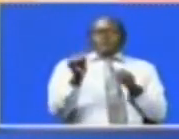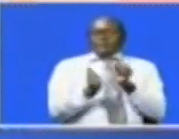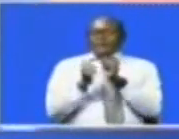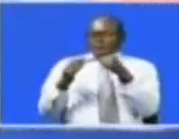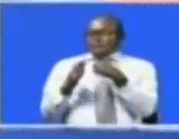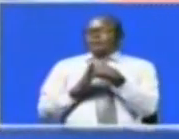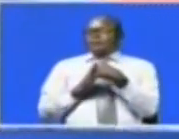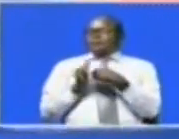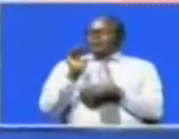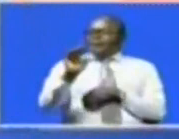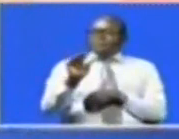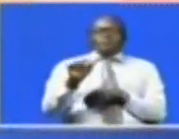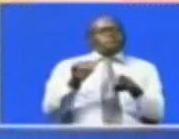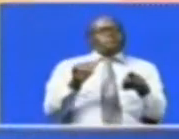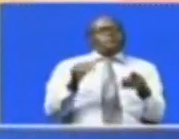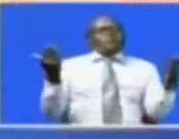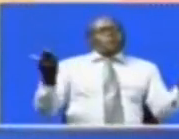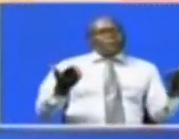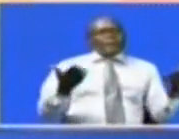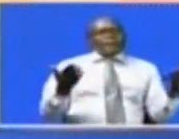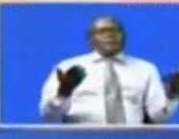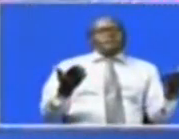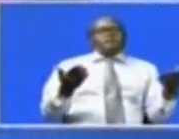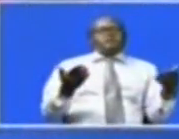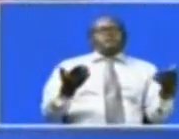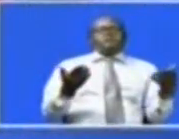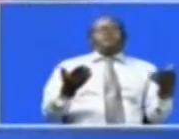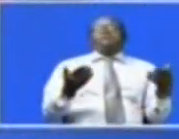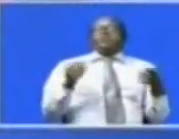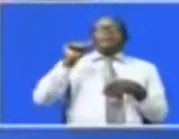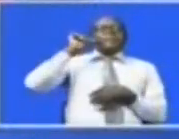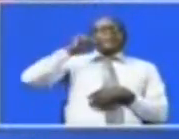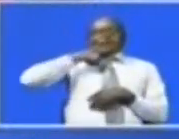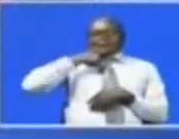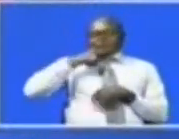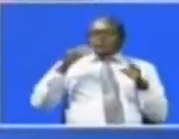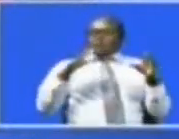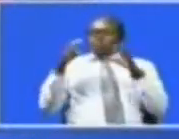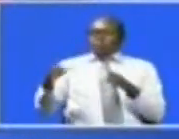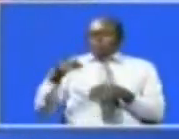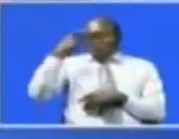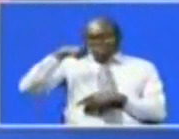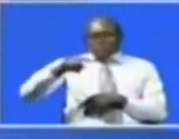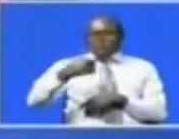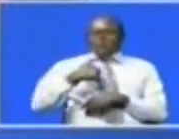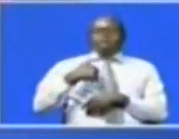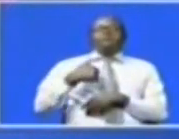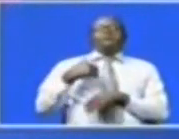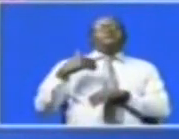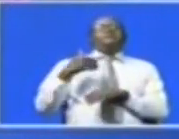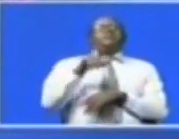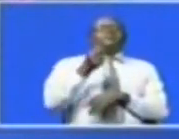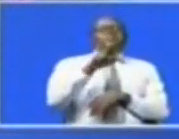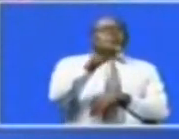19. Ask him to tell us, where is the model community policing? I know there was Kikuyu, I know there was Larry, but